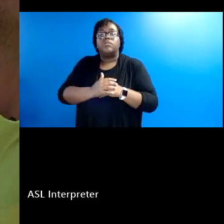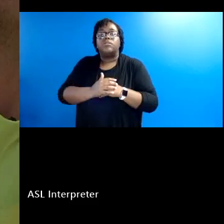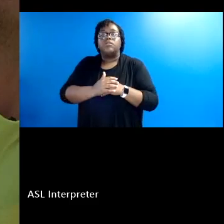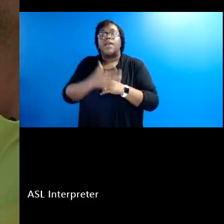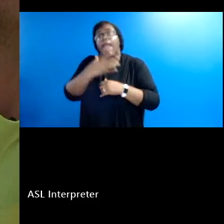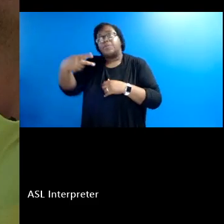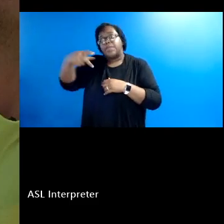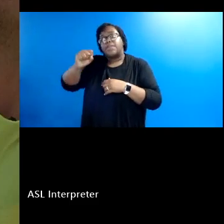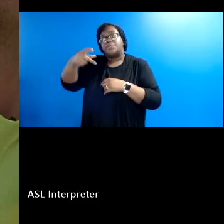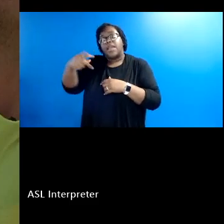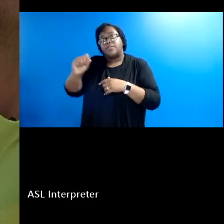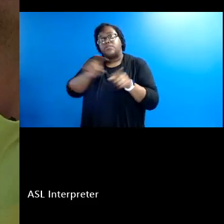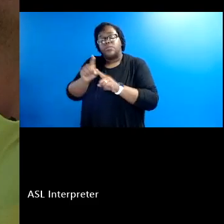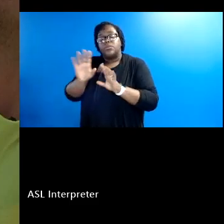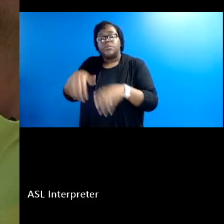PSPS.